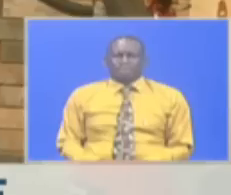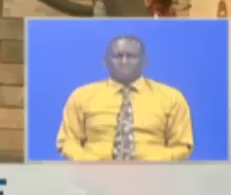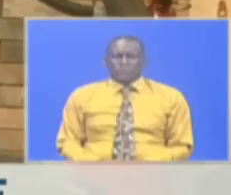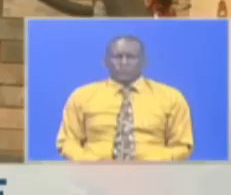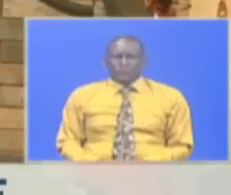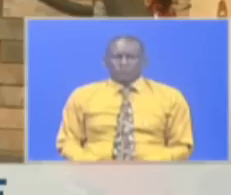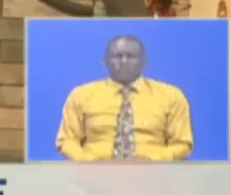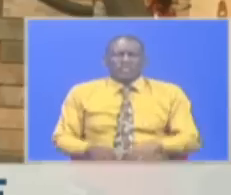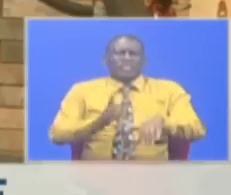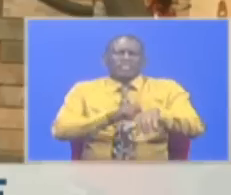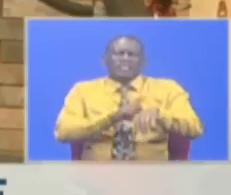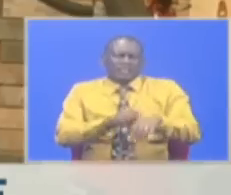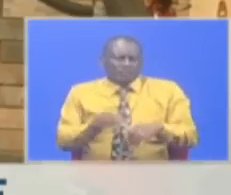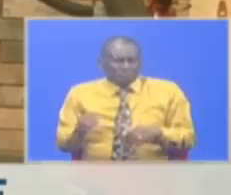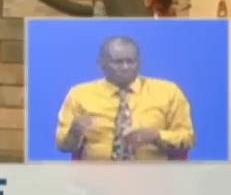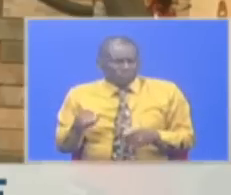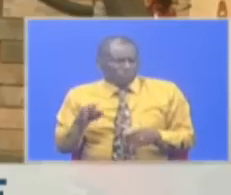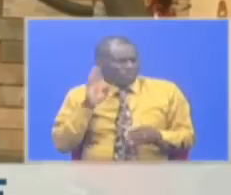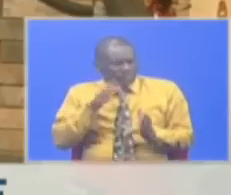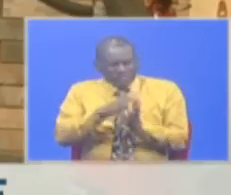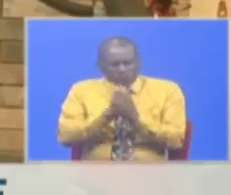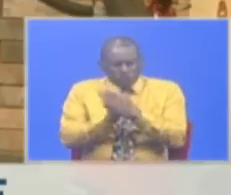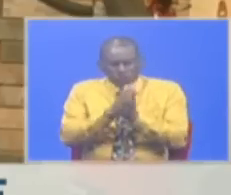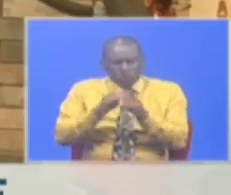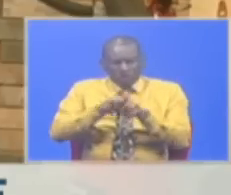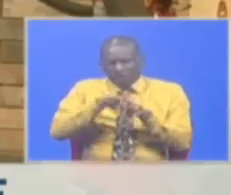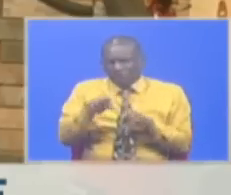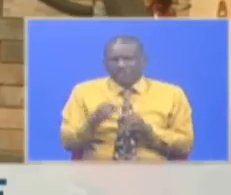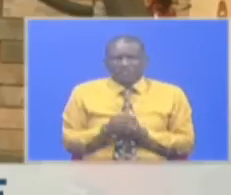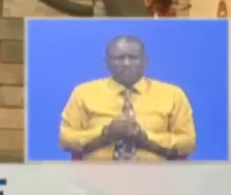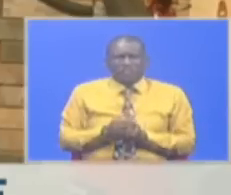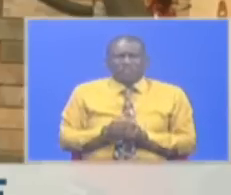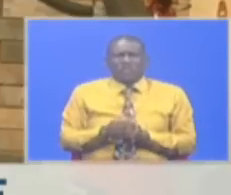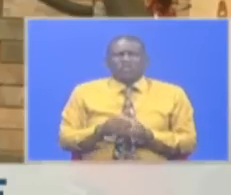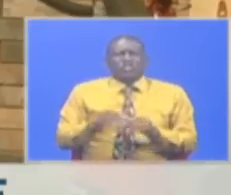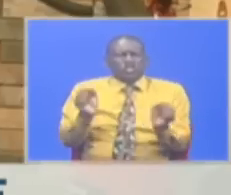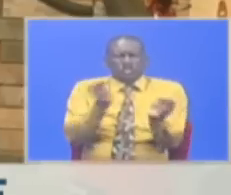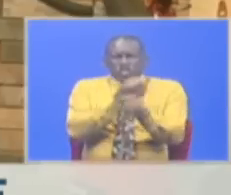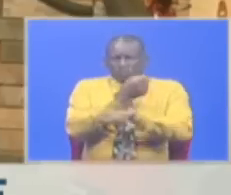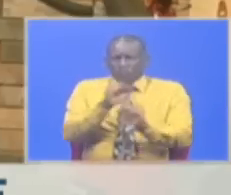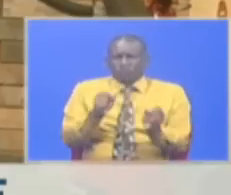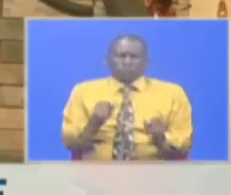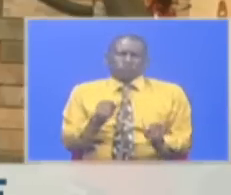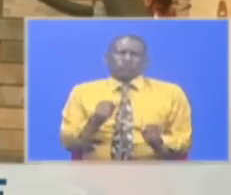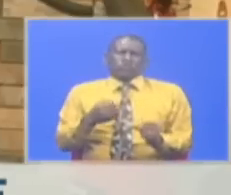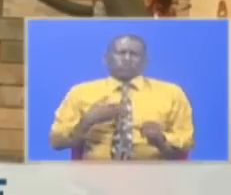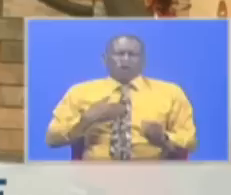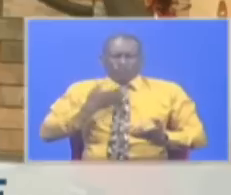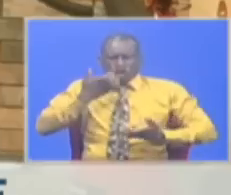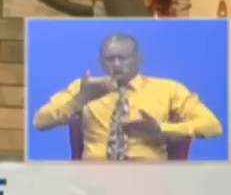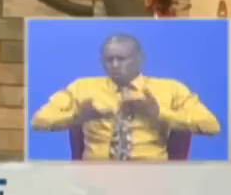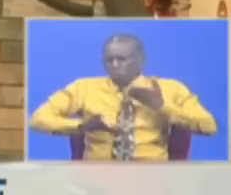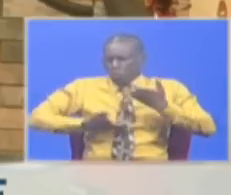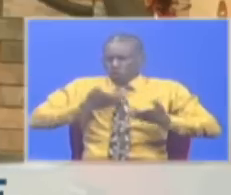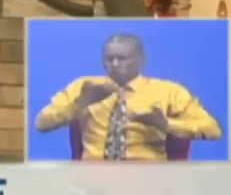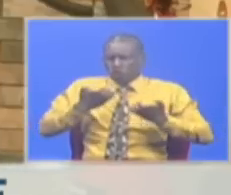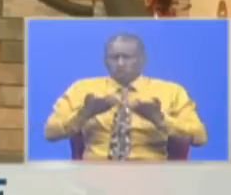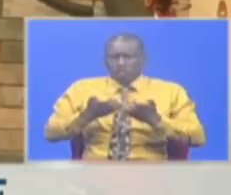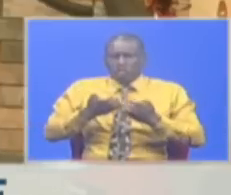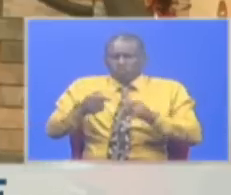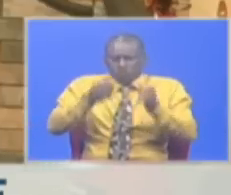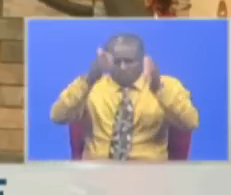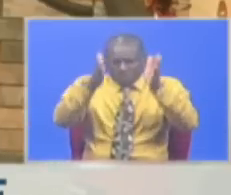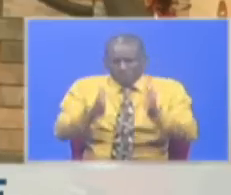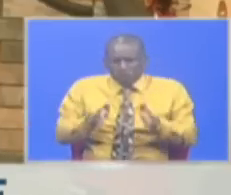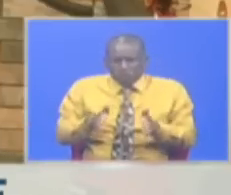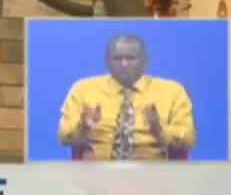When you listen to such tales, you are not, you cannot even help to just have emotions that are evoked within you from a personal perspective, but you